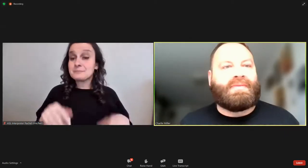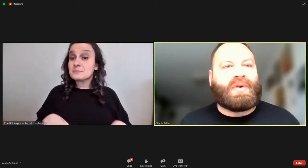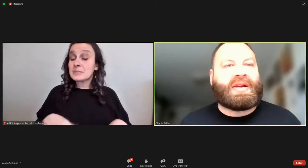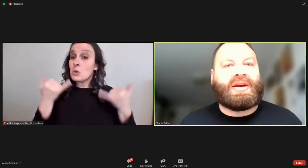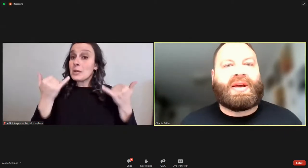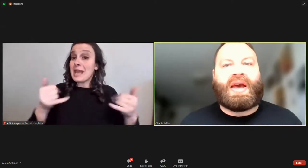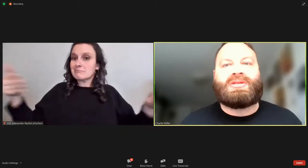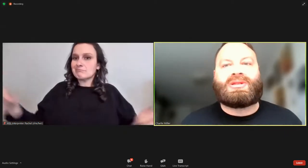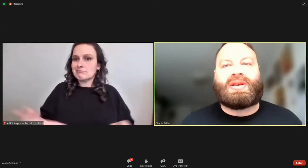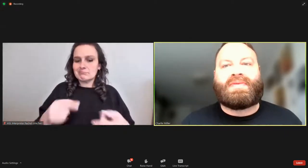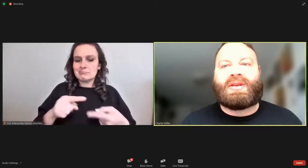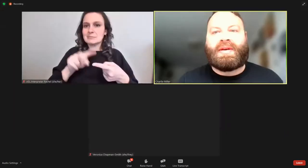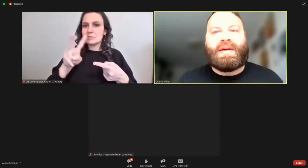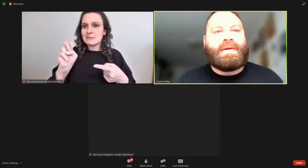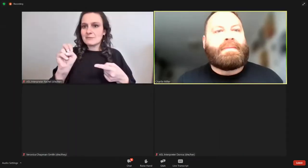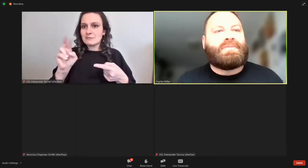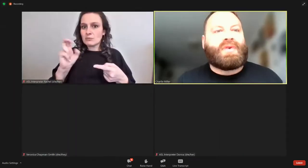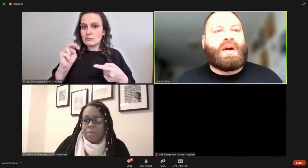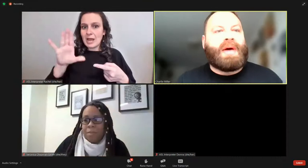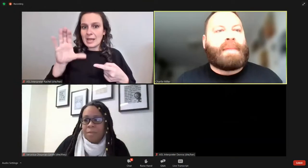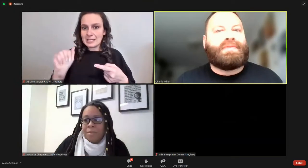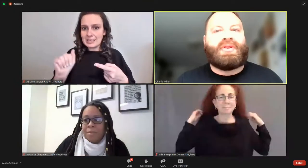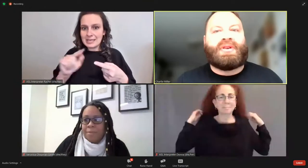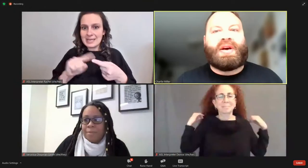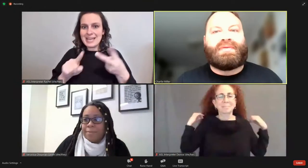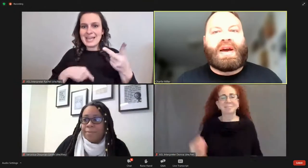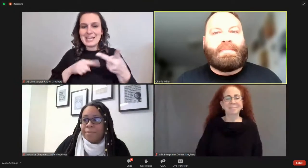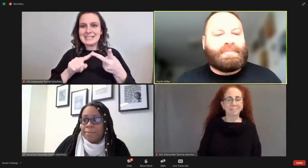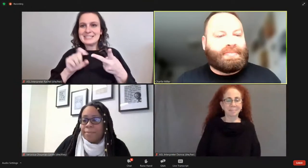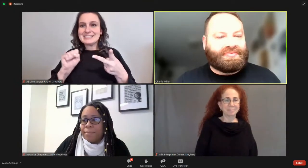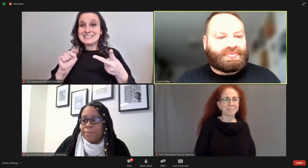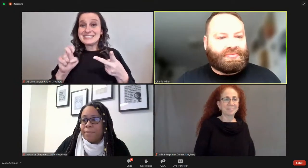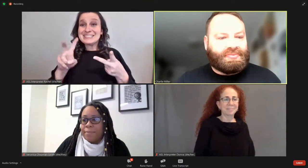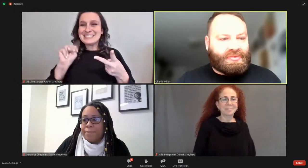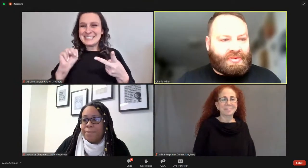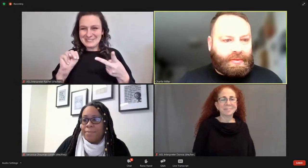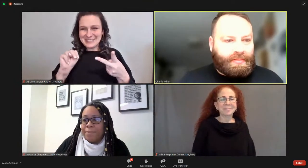ado, Veronica and Stephen from Opera Philadelphia.